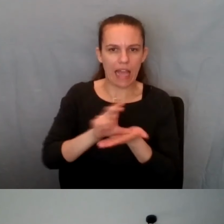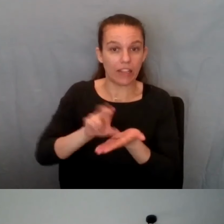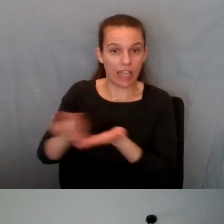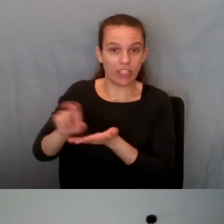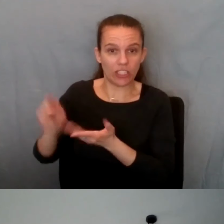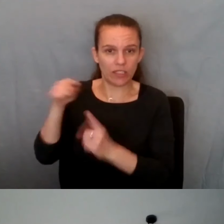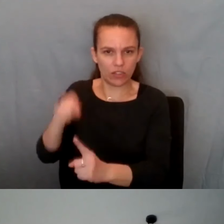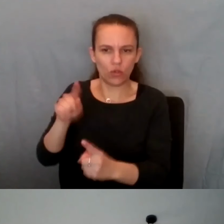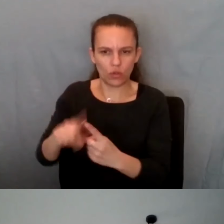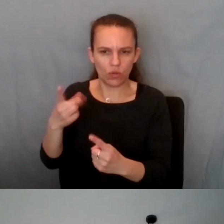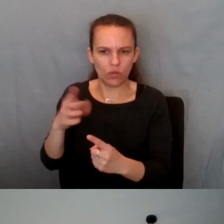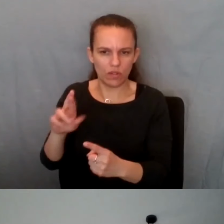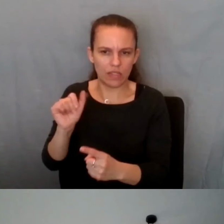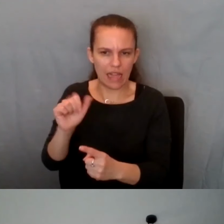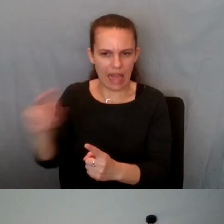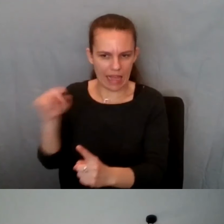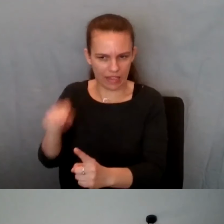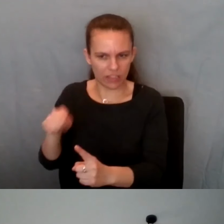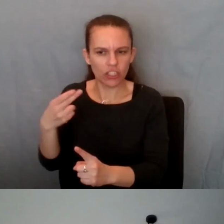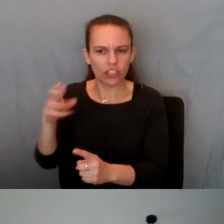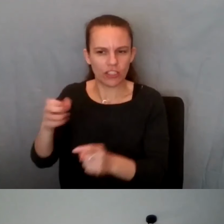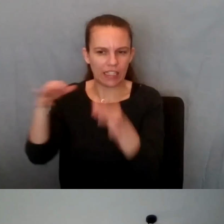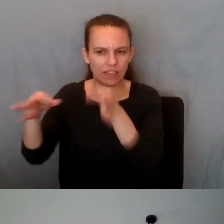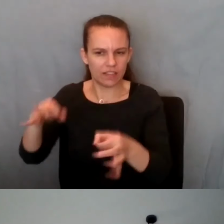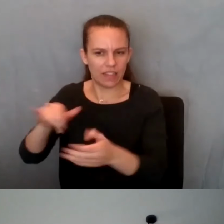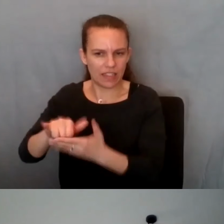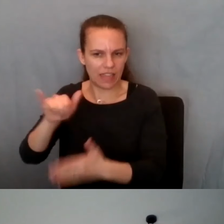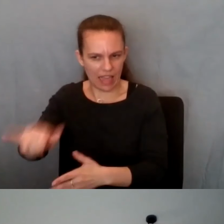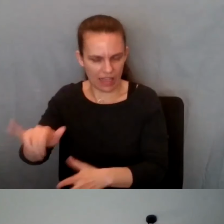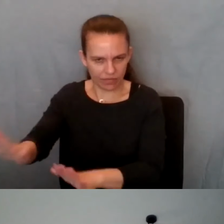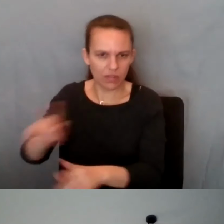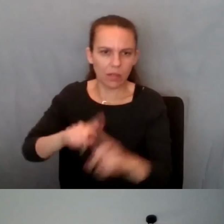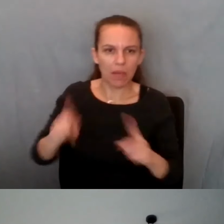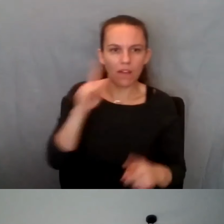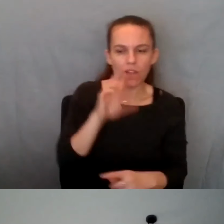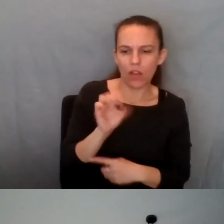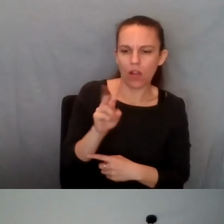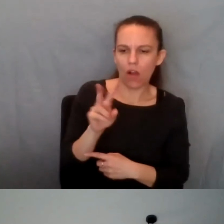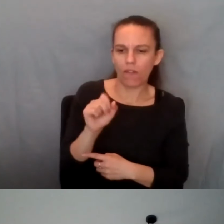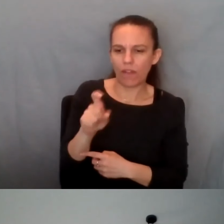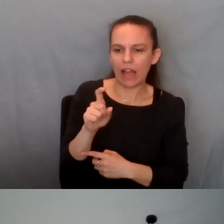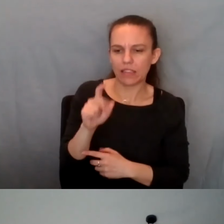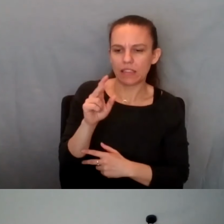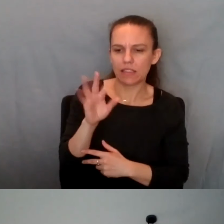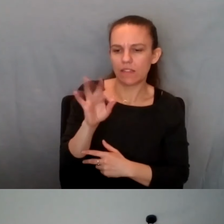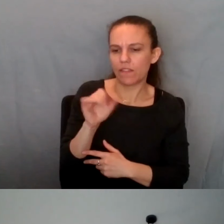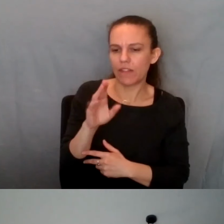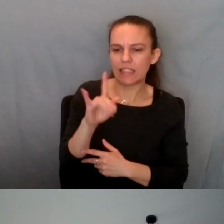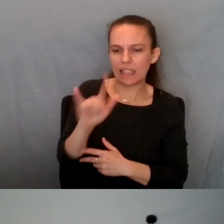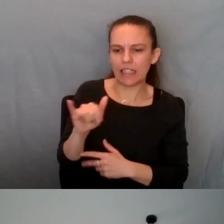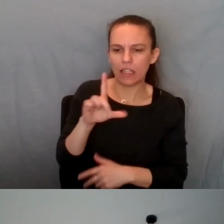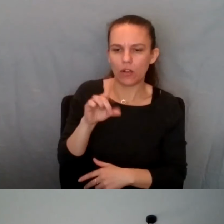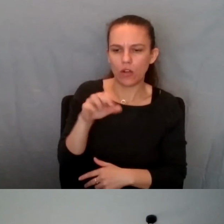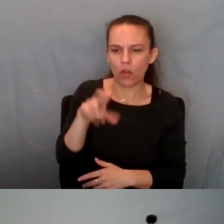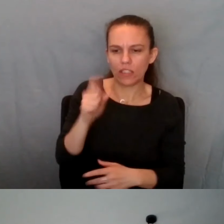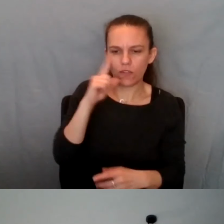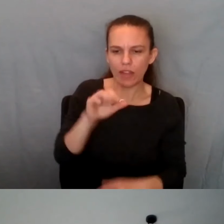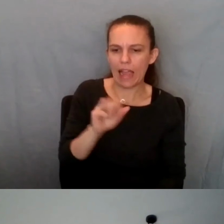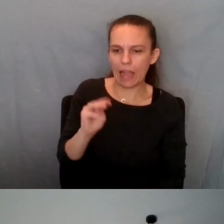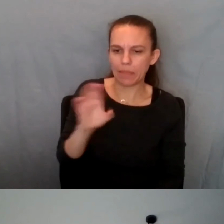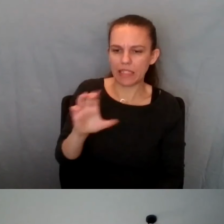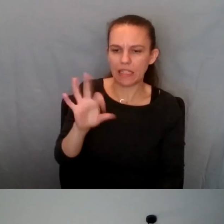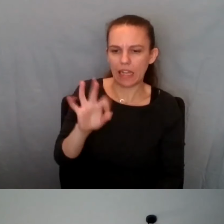that in terms of how that is set up. So the COVAX facility doses for that, what we call AMC 92 countries, are